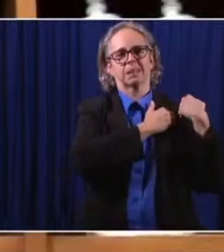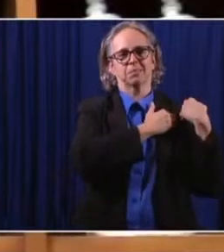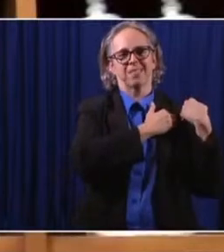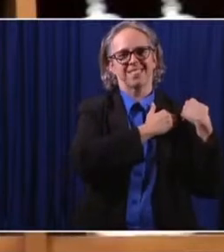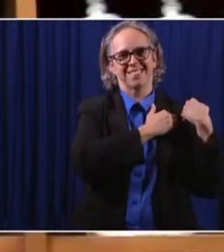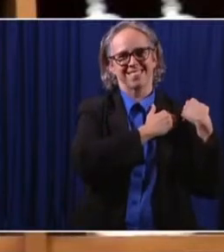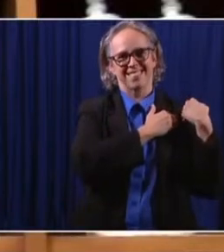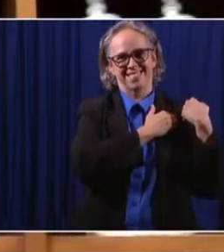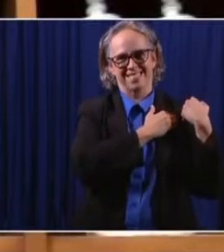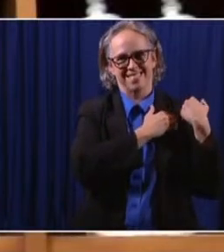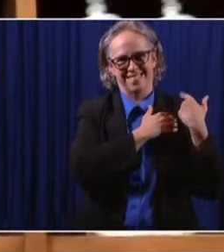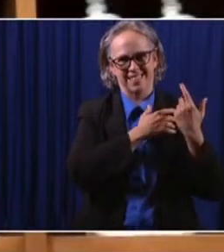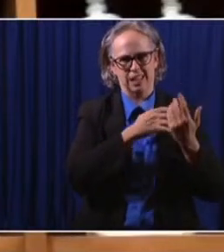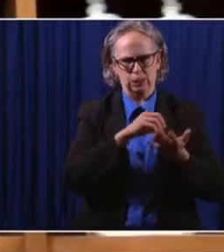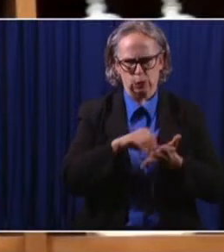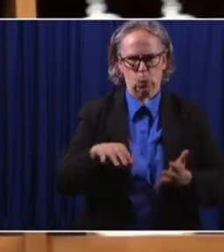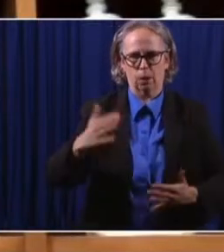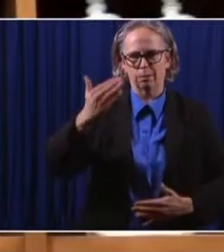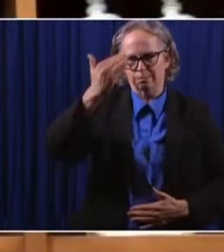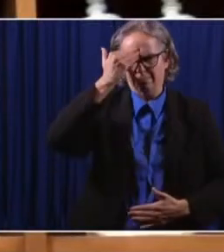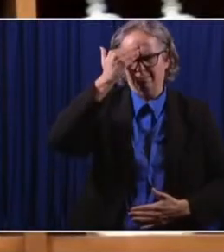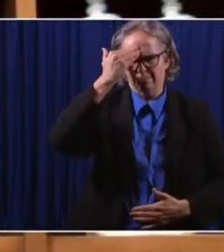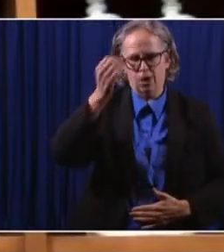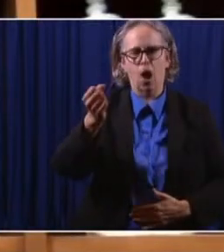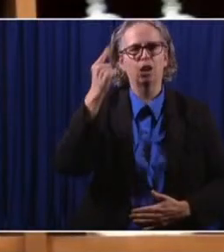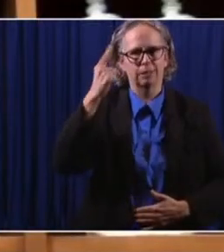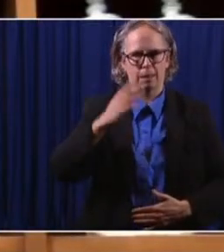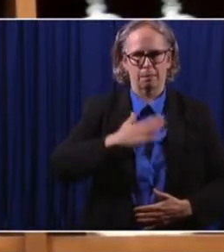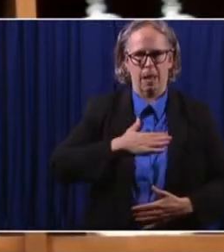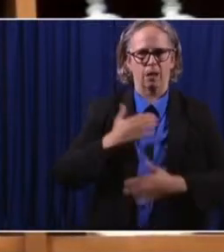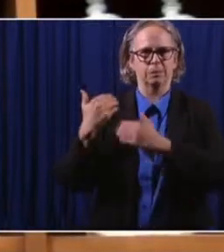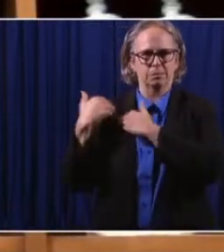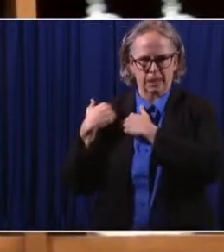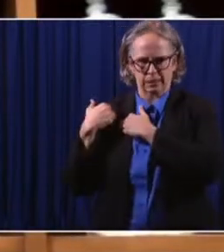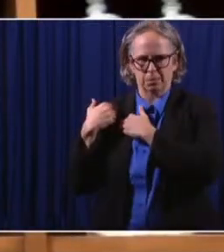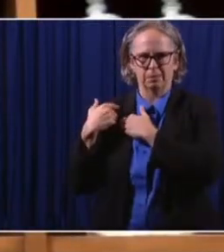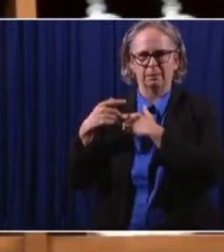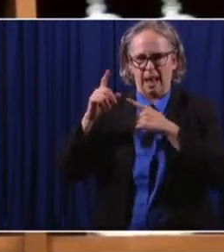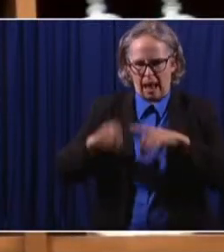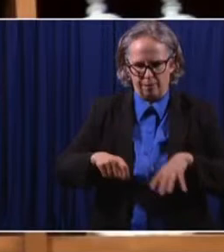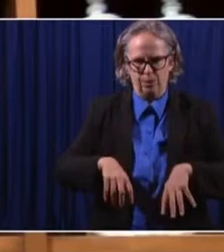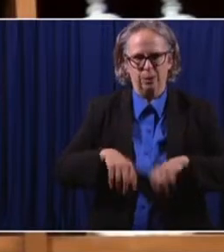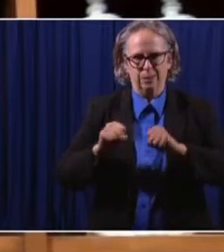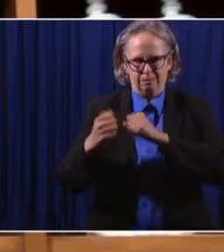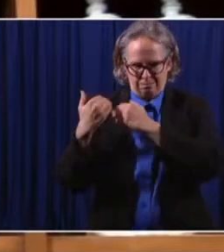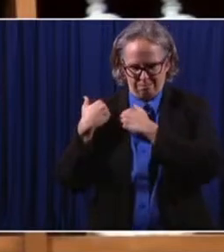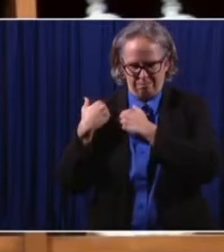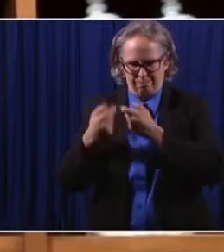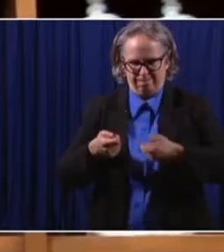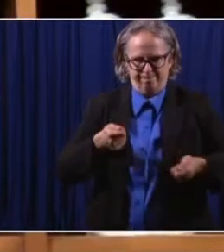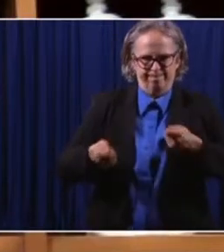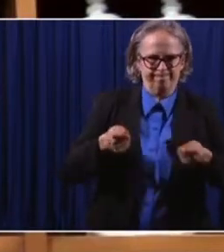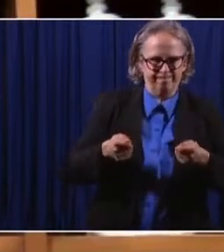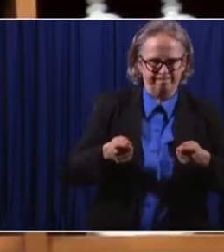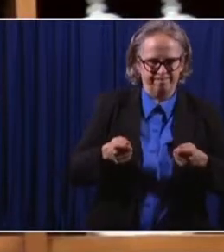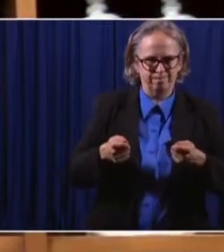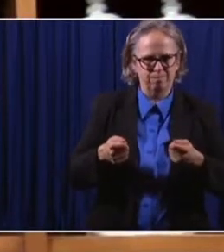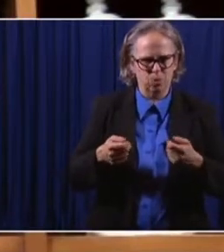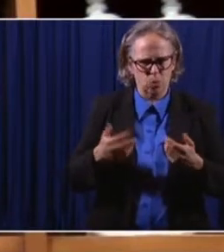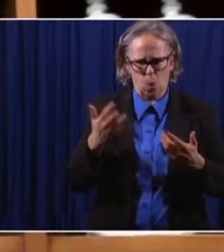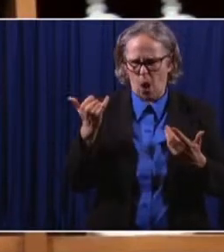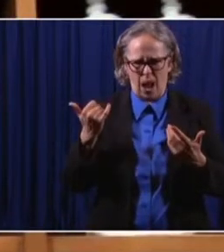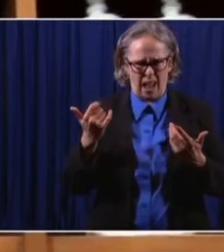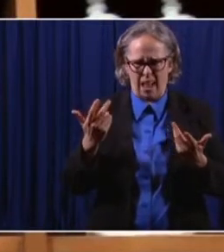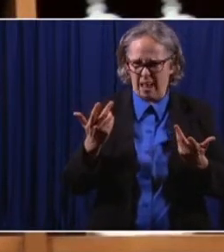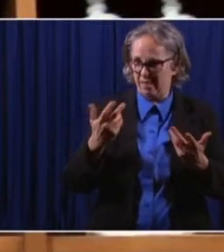that are here. I mean, we make up the largest population of anybody who's on our campus, and it really comes down to making sure that we can follow those rules, stay with the